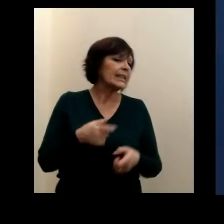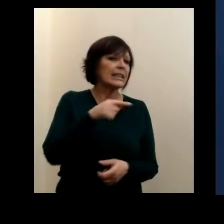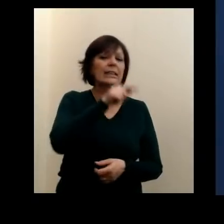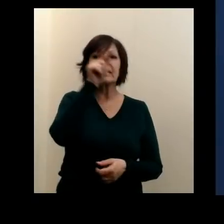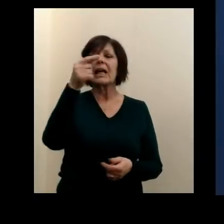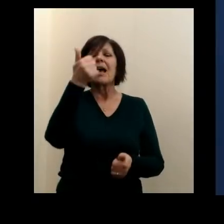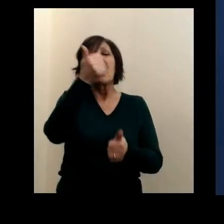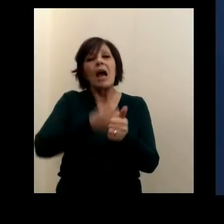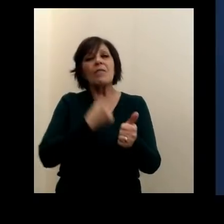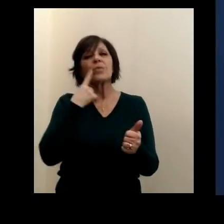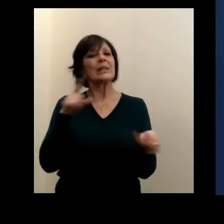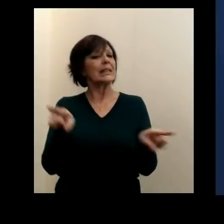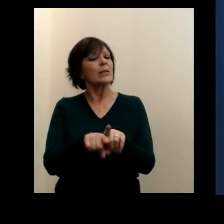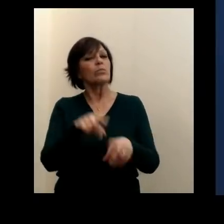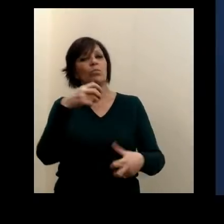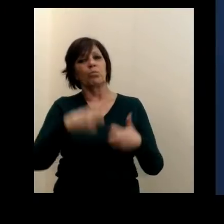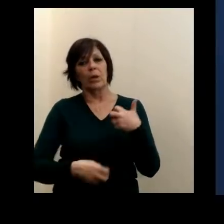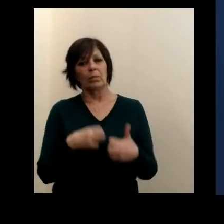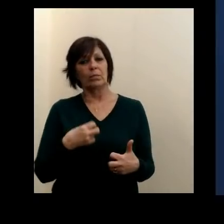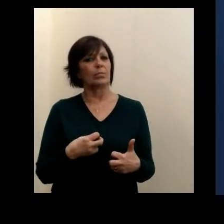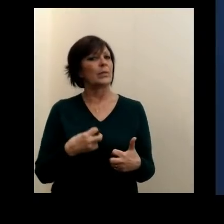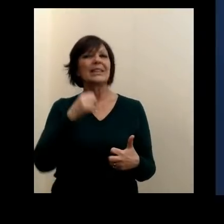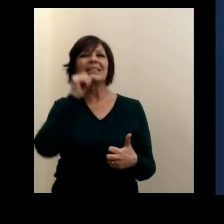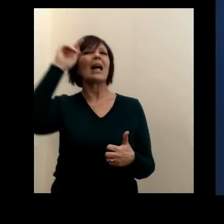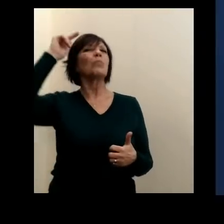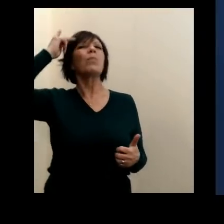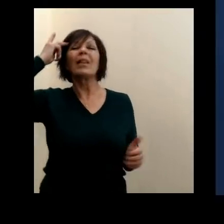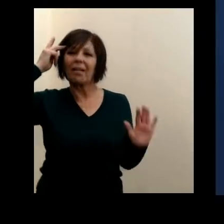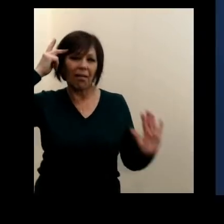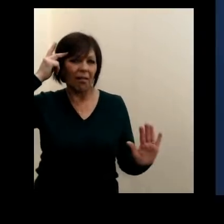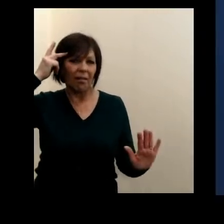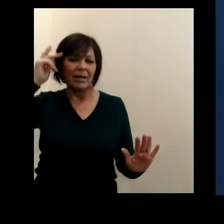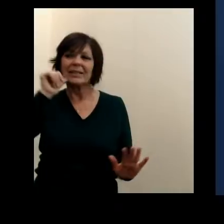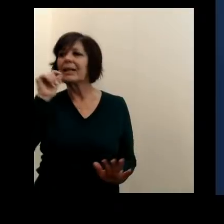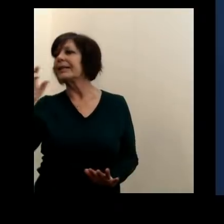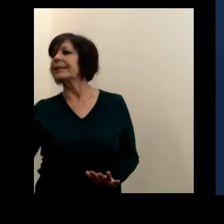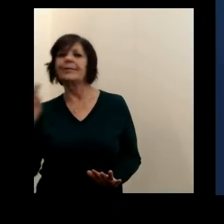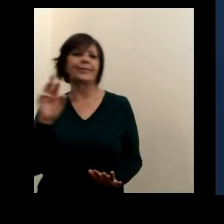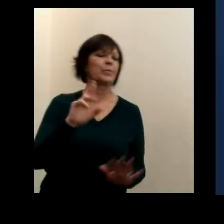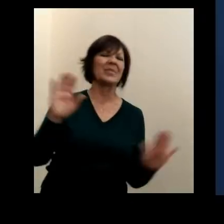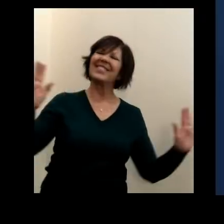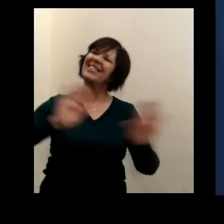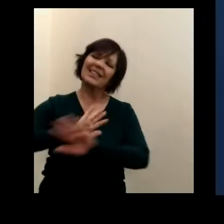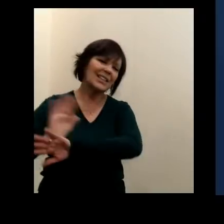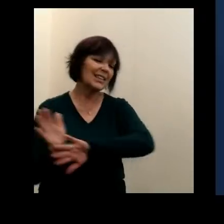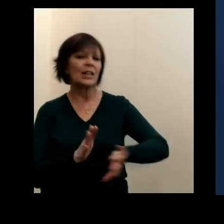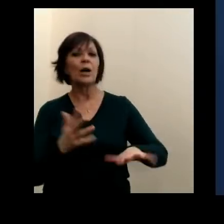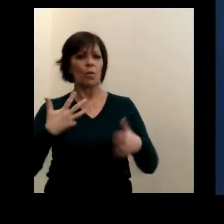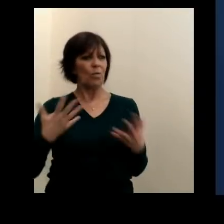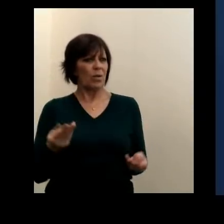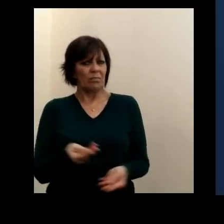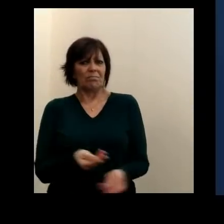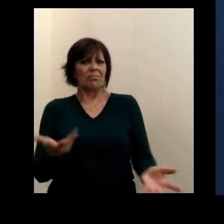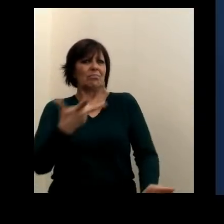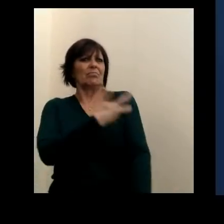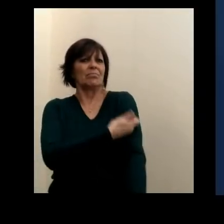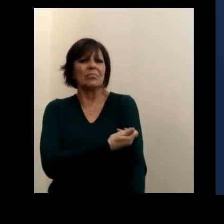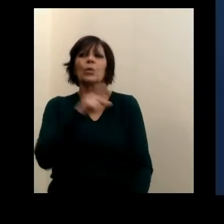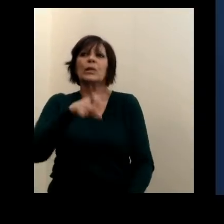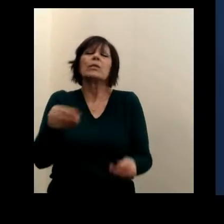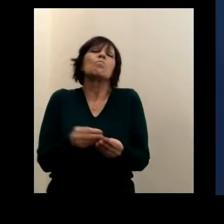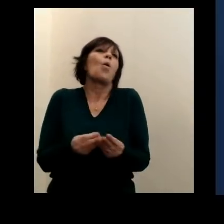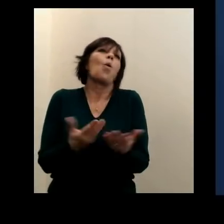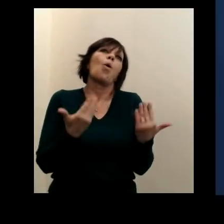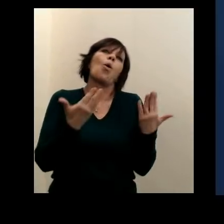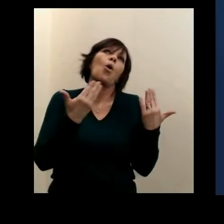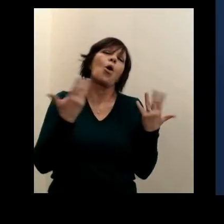and everyone's in the same boat. This is not a political matter. This is not Democratic or Republican. We want to deliver vaccines. We need more